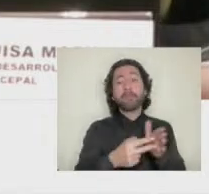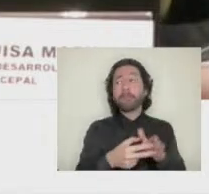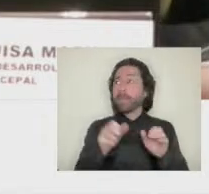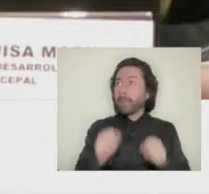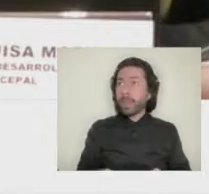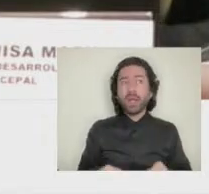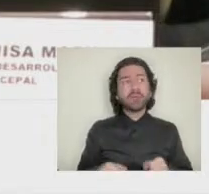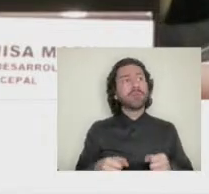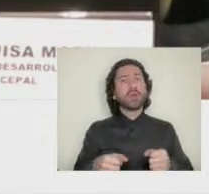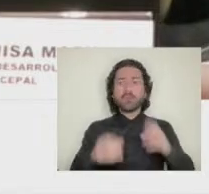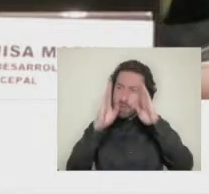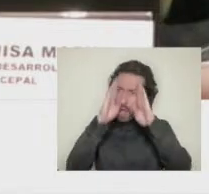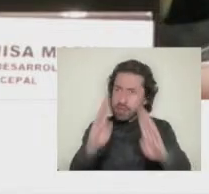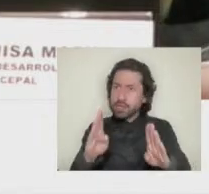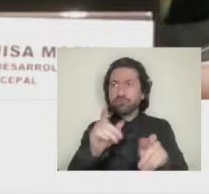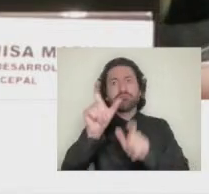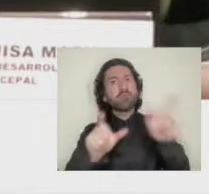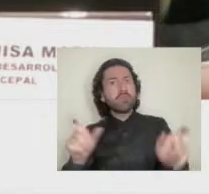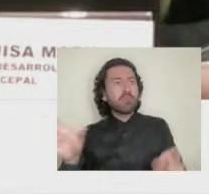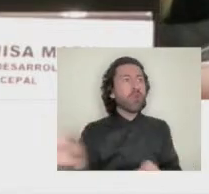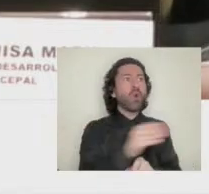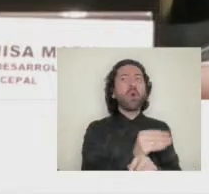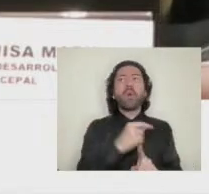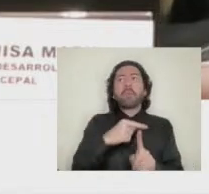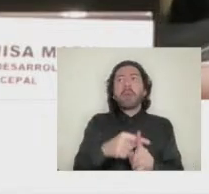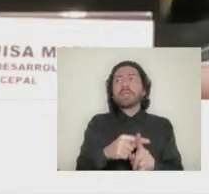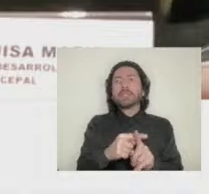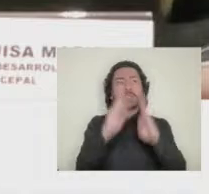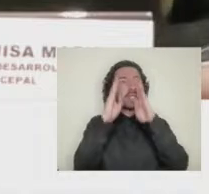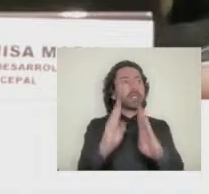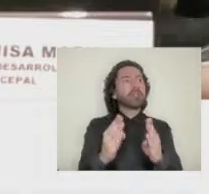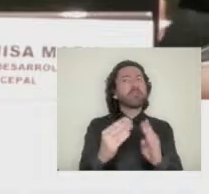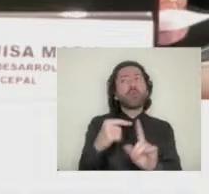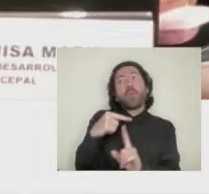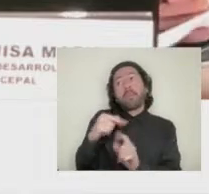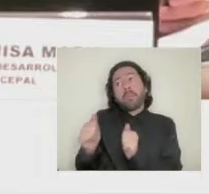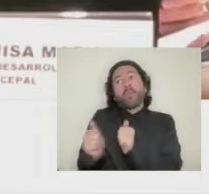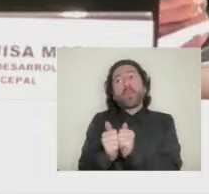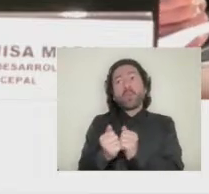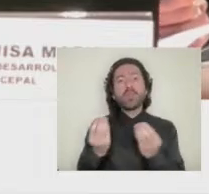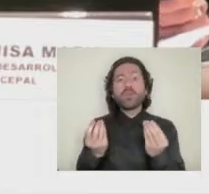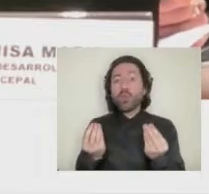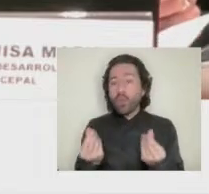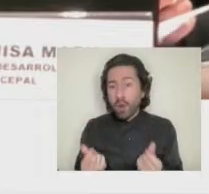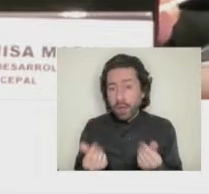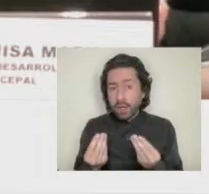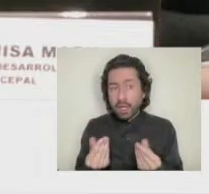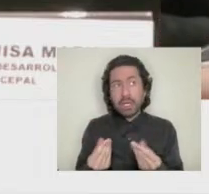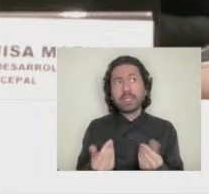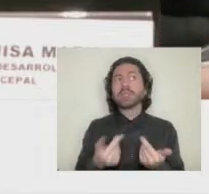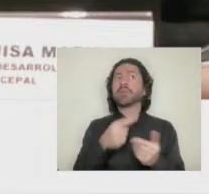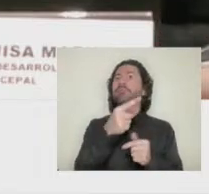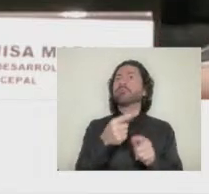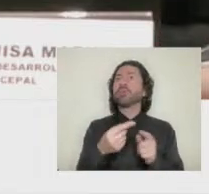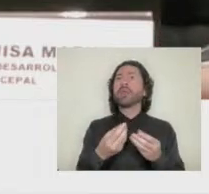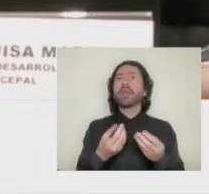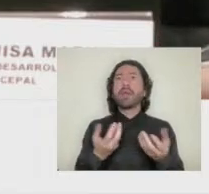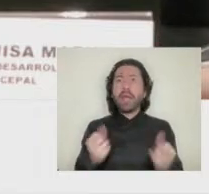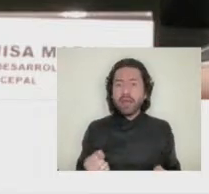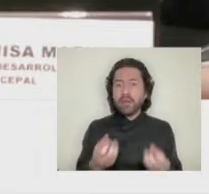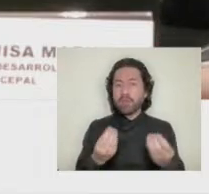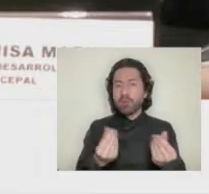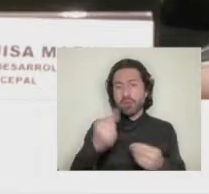that they may meet the guarantee of universal coverage and quality care,